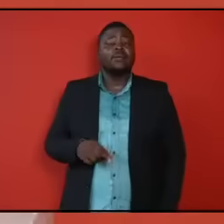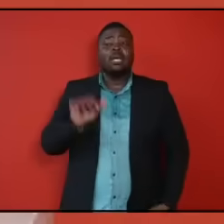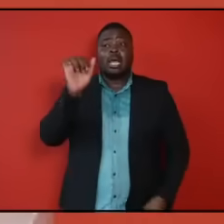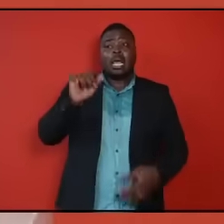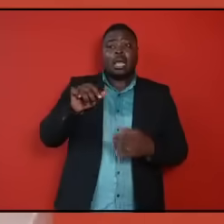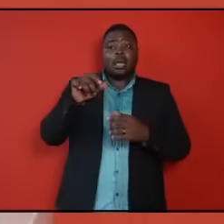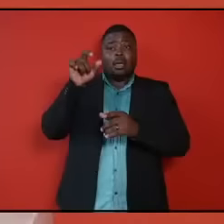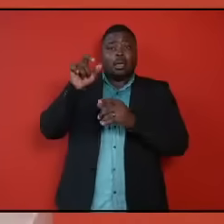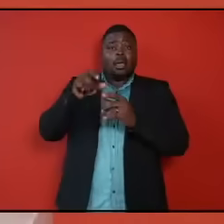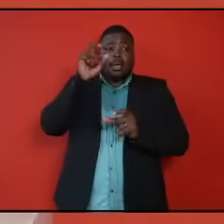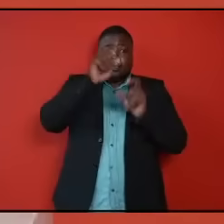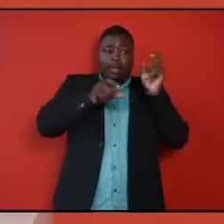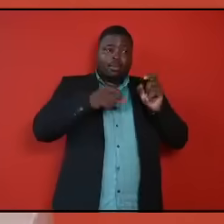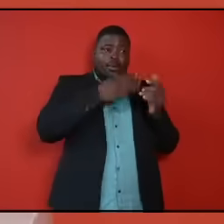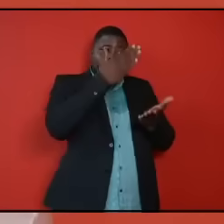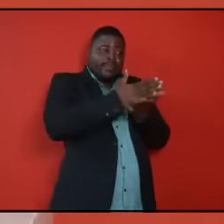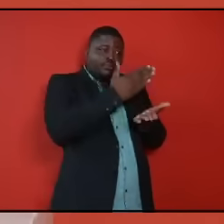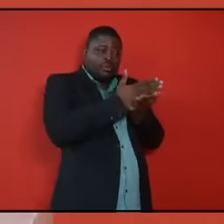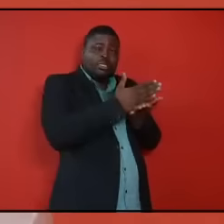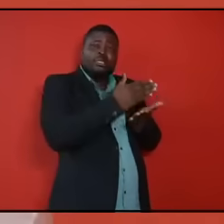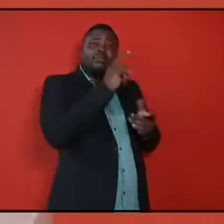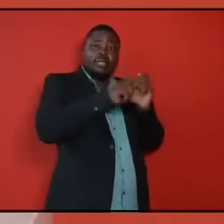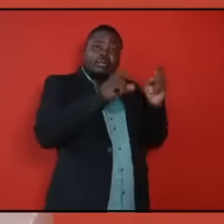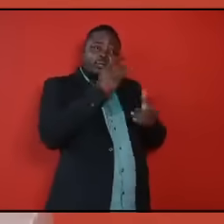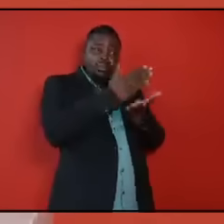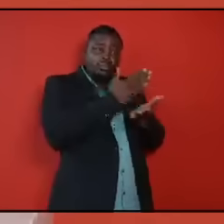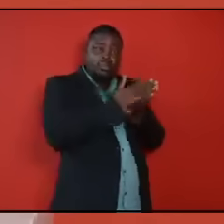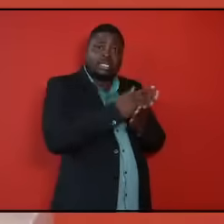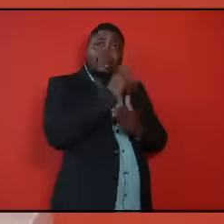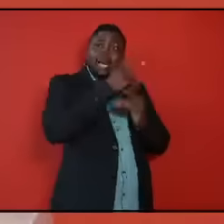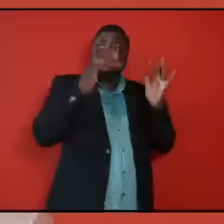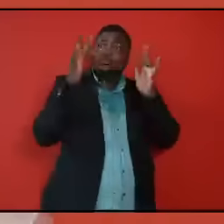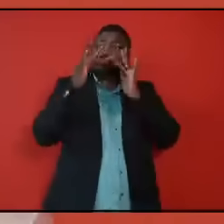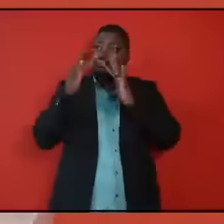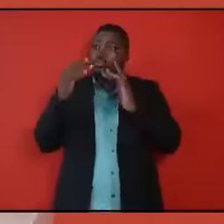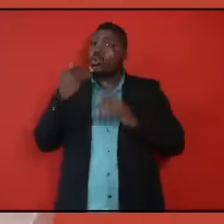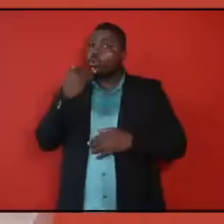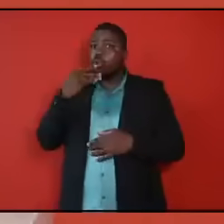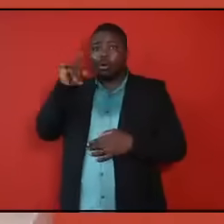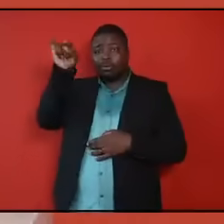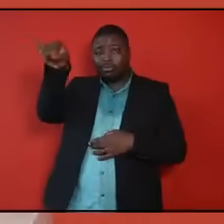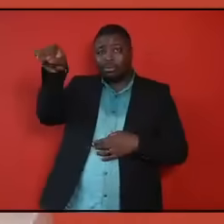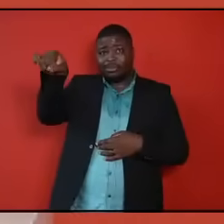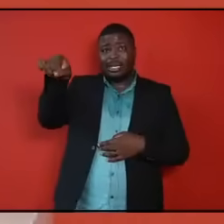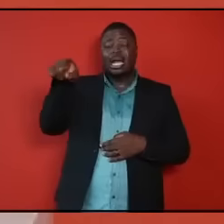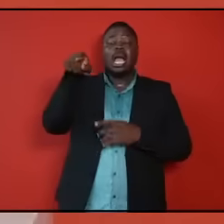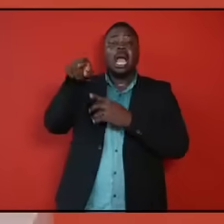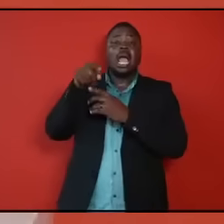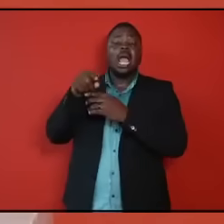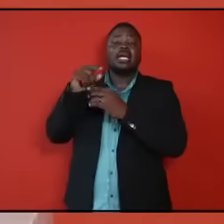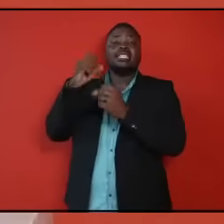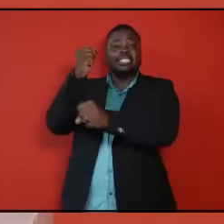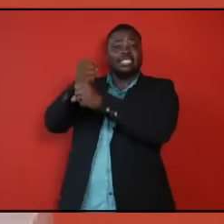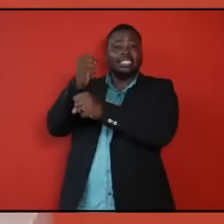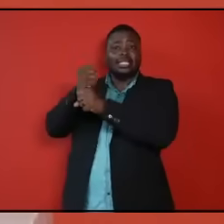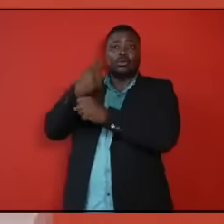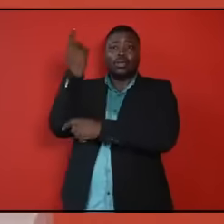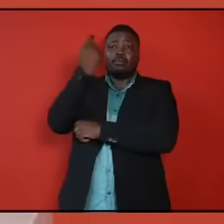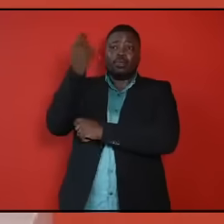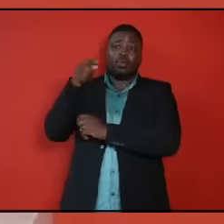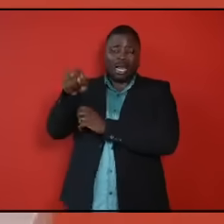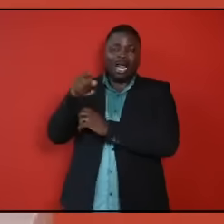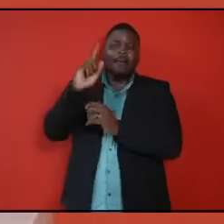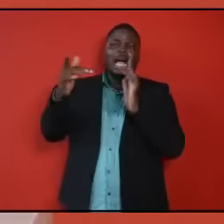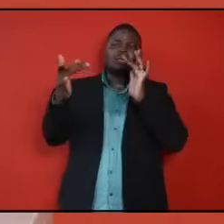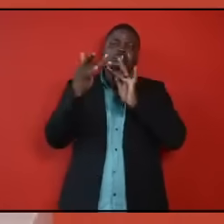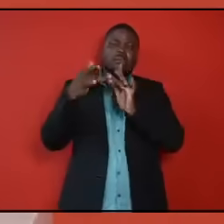water. Because there in Polokwane, there's no water. When we grew up in Sesheo, there was water of Bantustan of government. It's